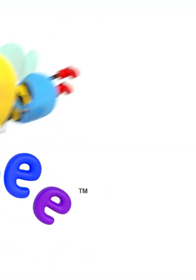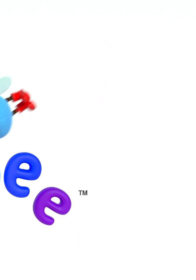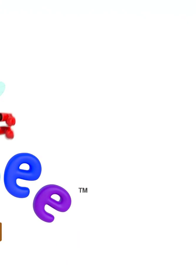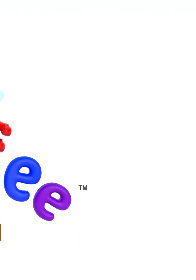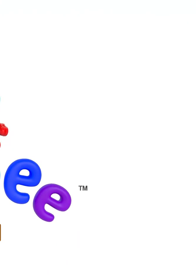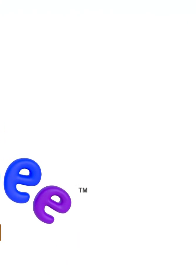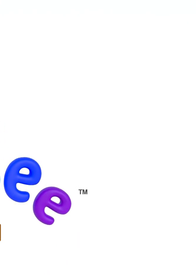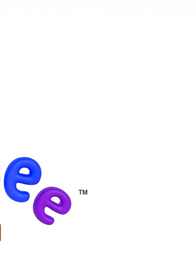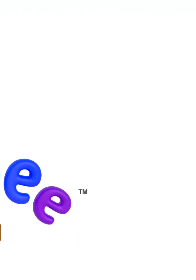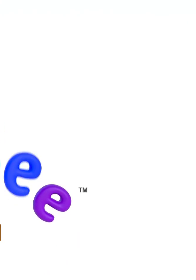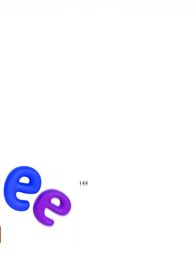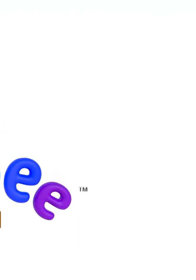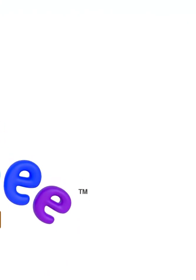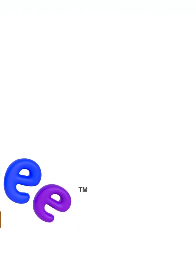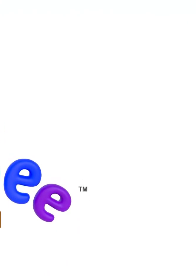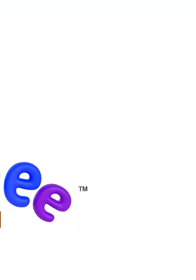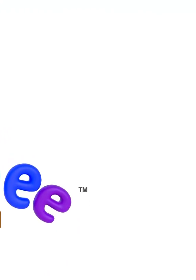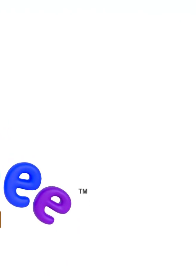Lellobee City Farm.